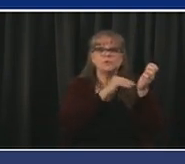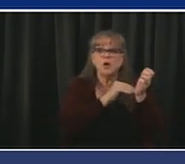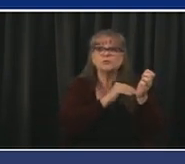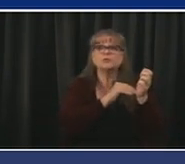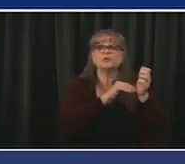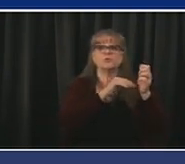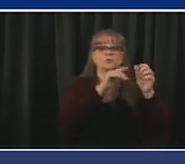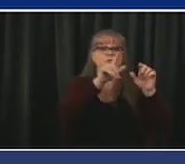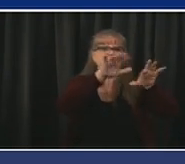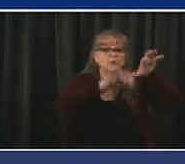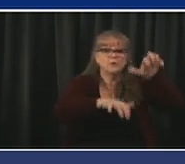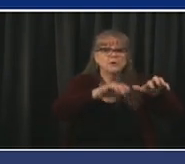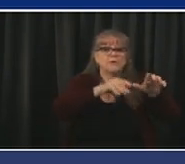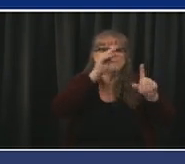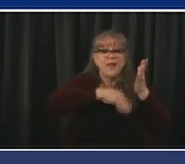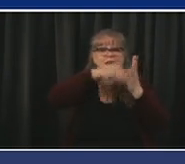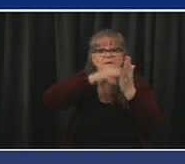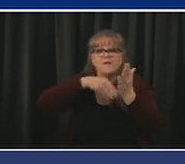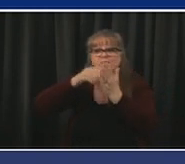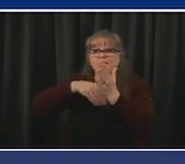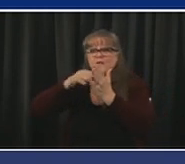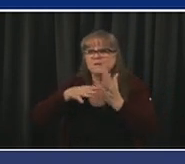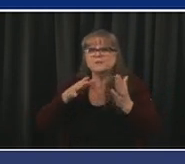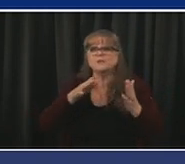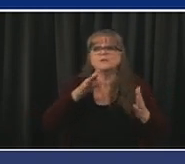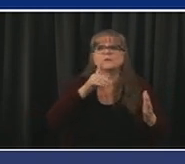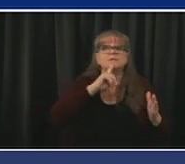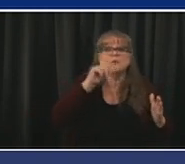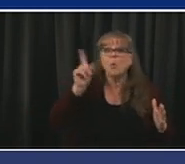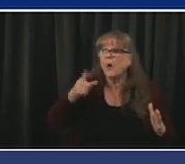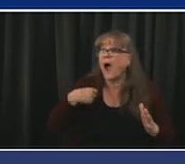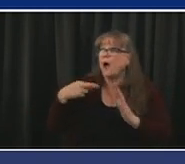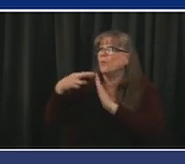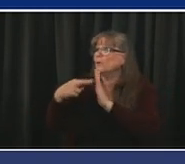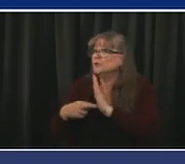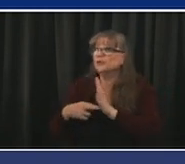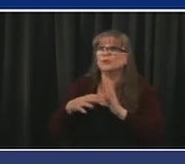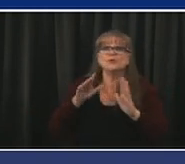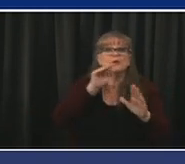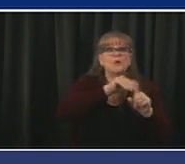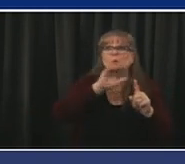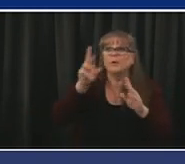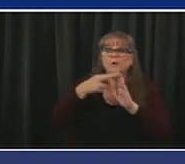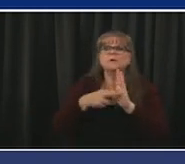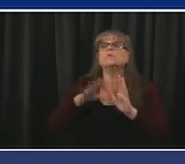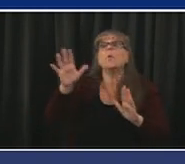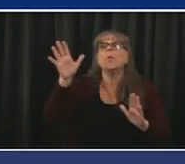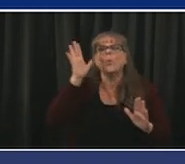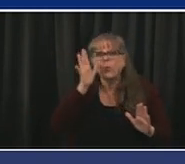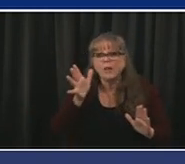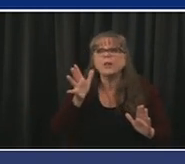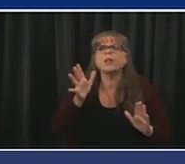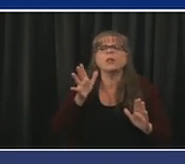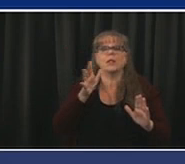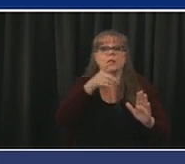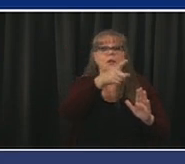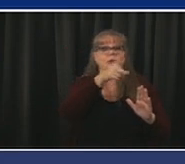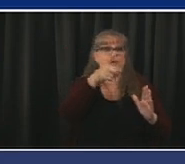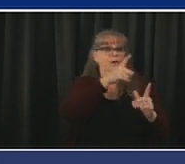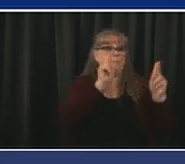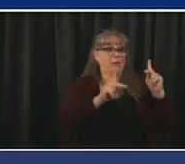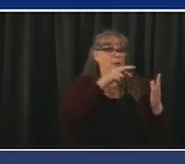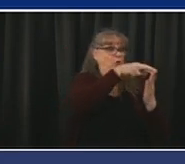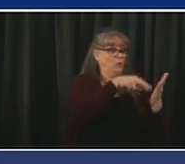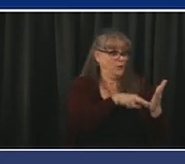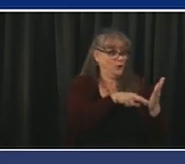have 2 comorbidities, just relax a few days, let our providers catch up. They're going to get everything updated early next week. We'll have info next week that we'll